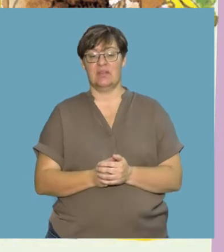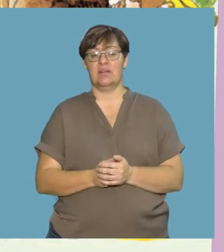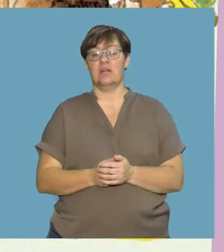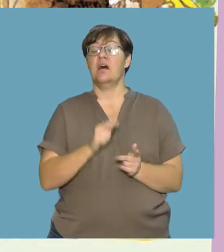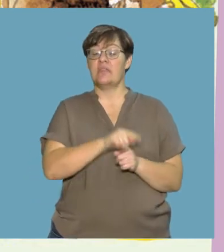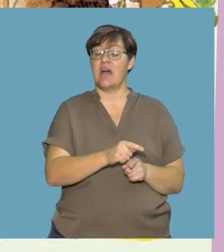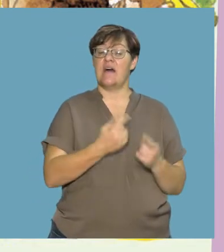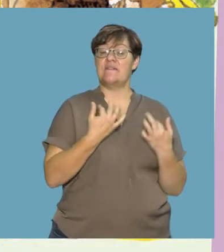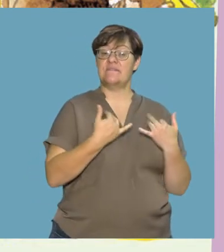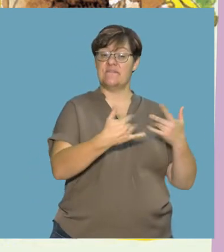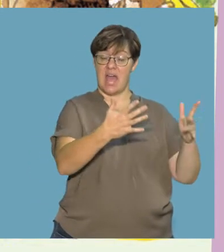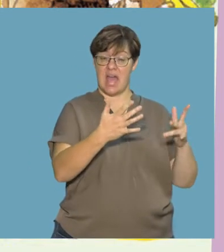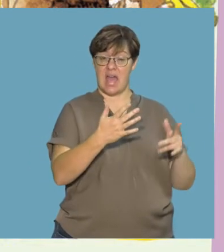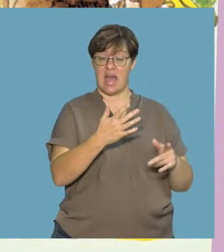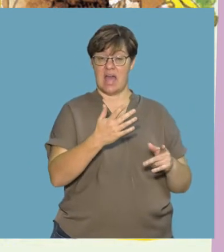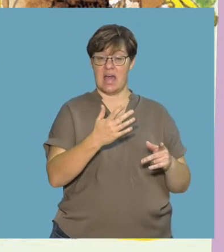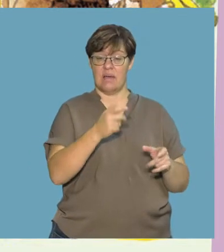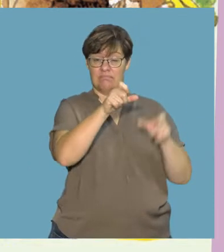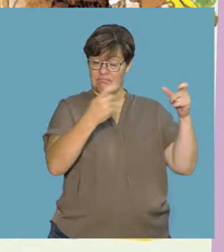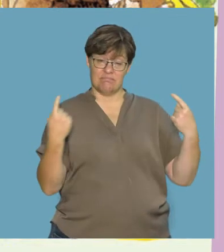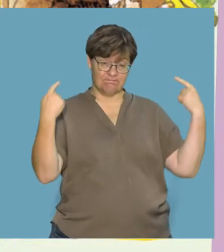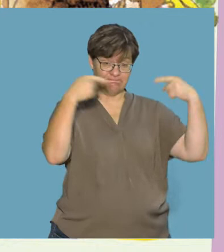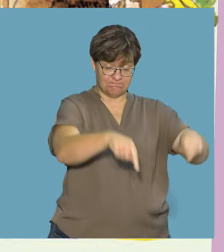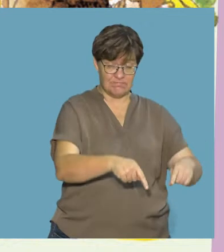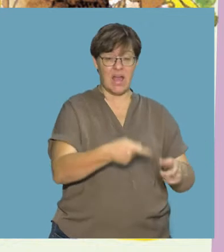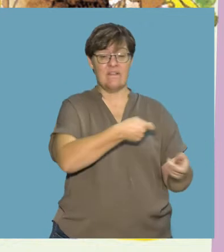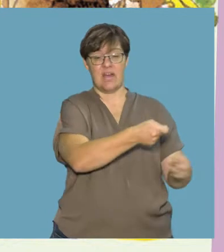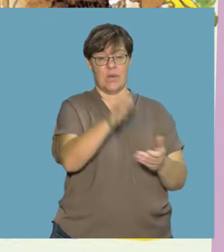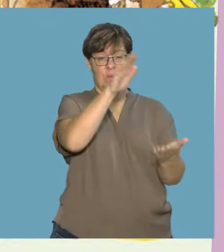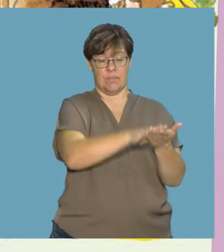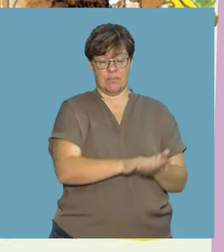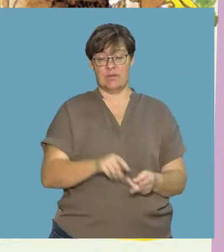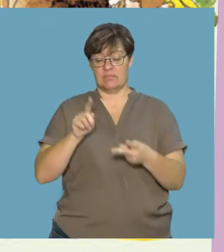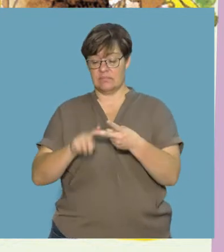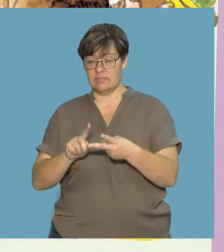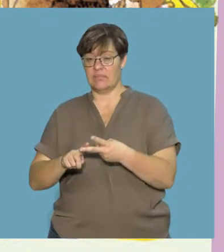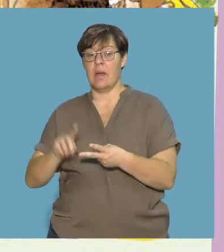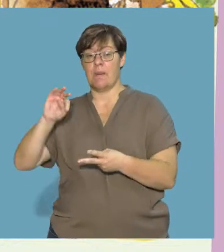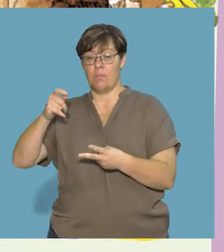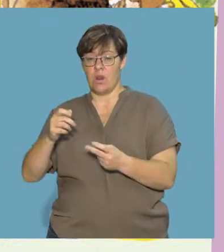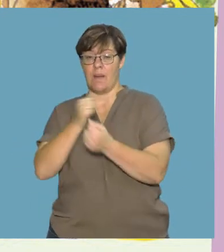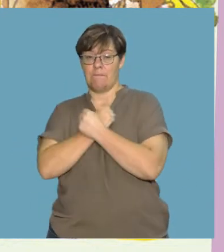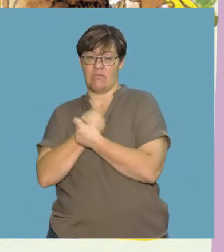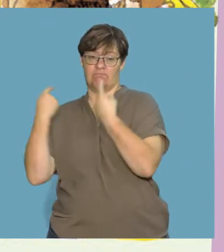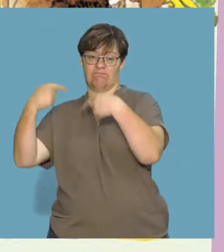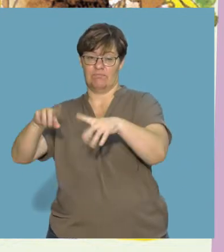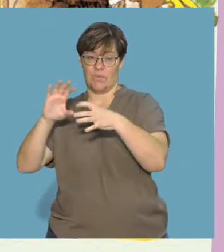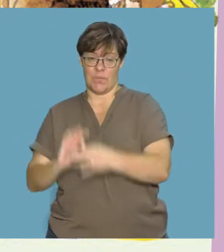The fire brigade came and put the fire out. Mapula's parents came home.